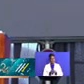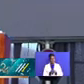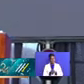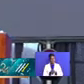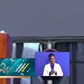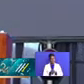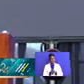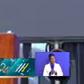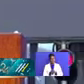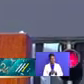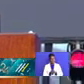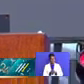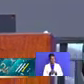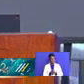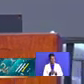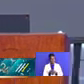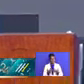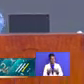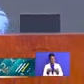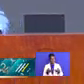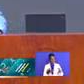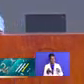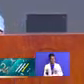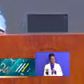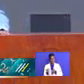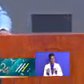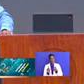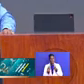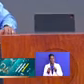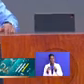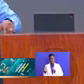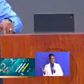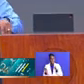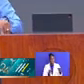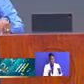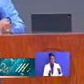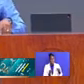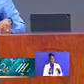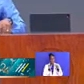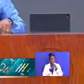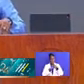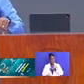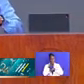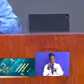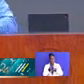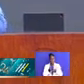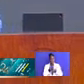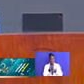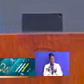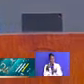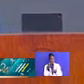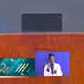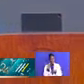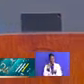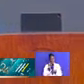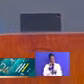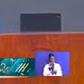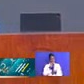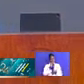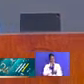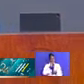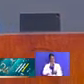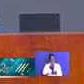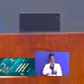author I was privileged to be invited in the nation of